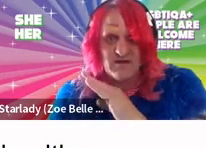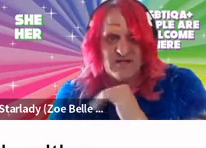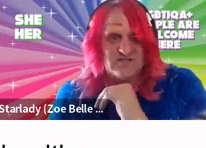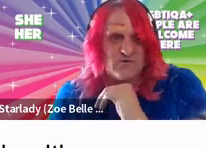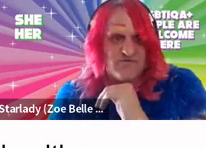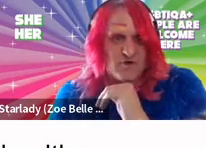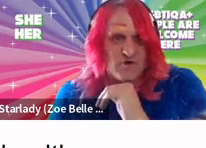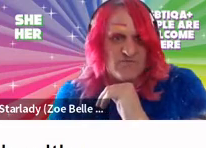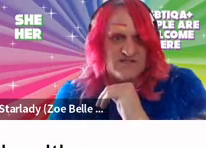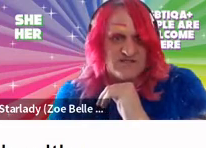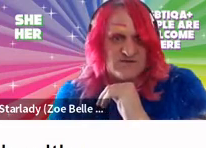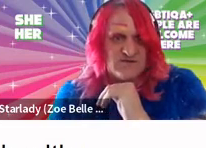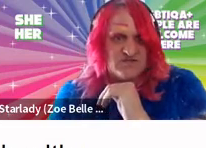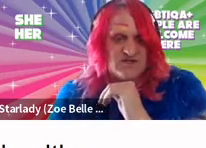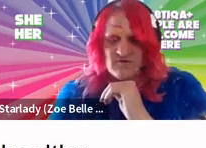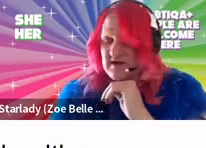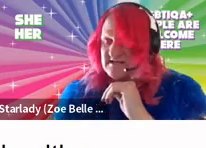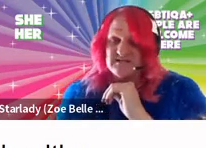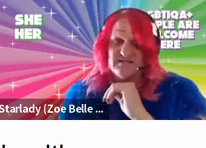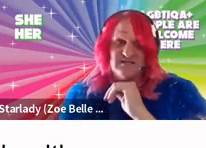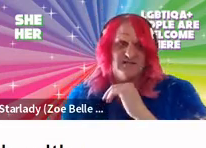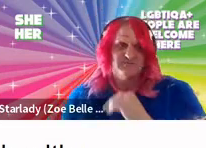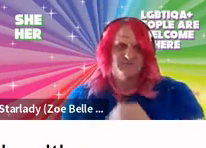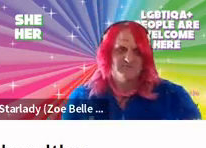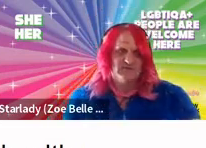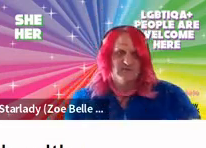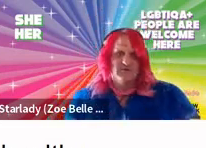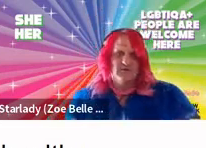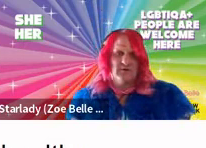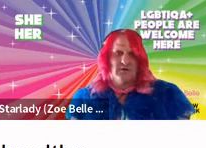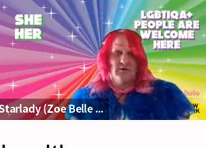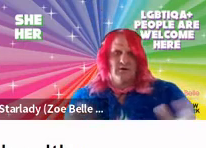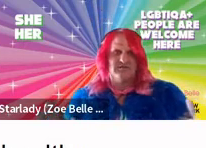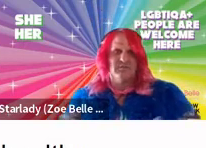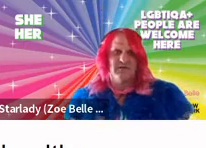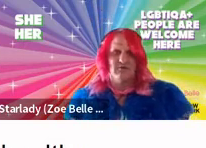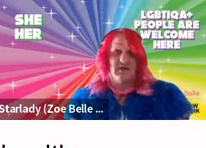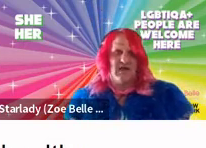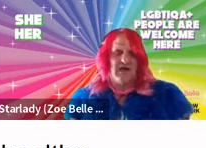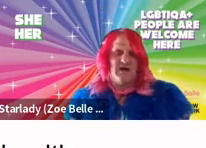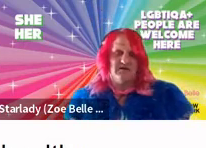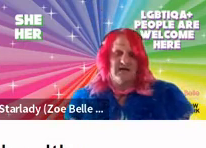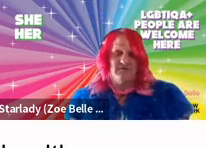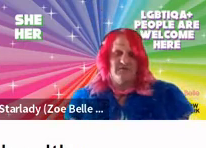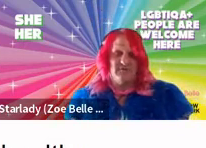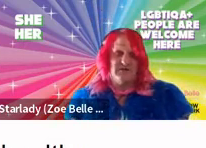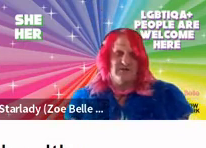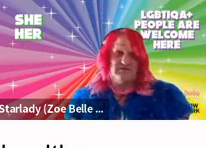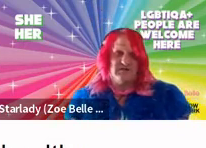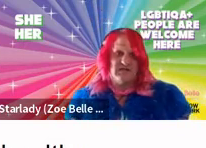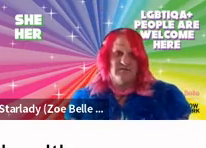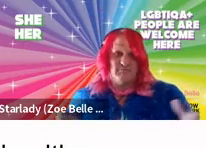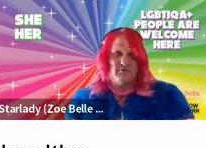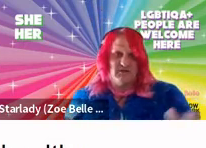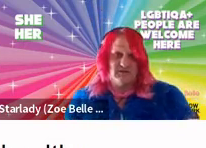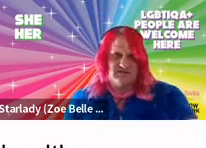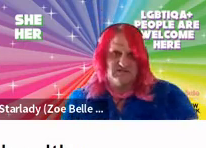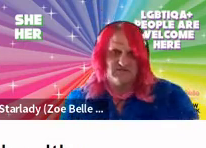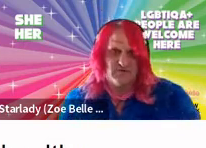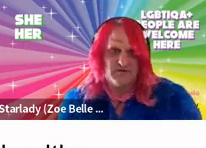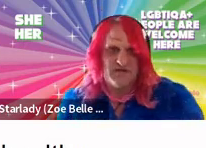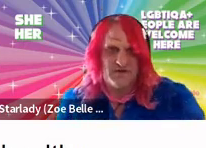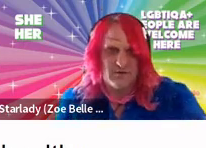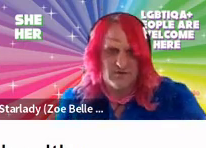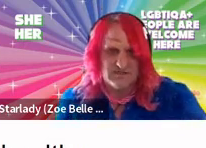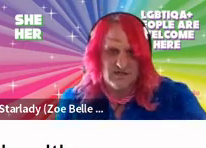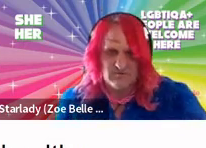their ability to affirm their sort of gender identity. Also be looking out for things like in broader,